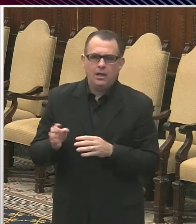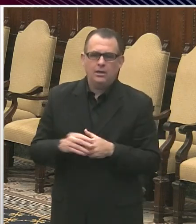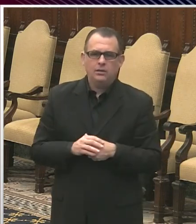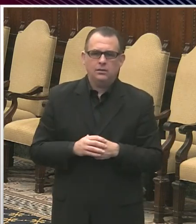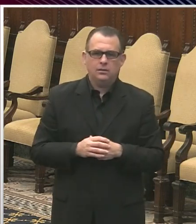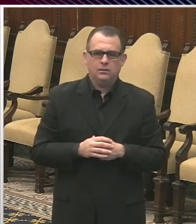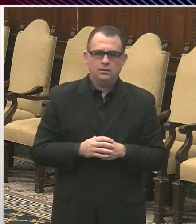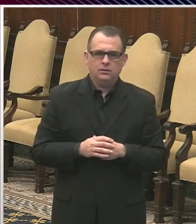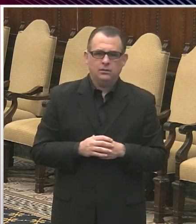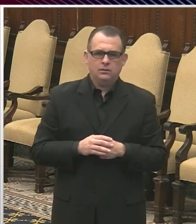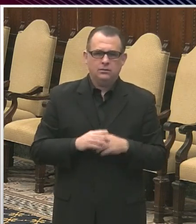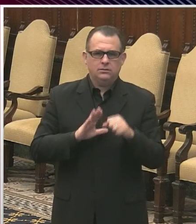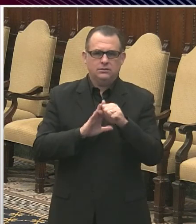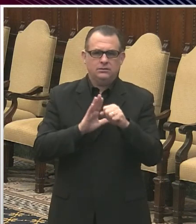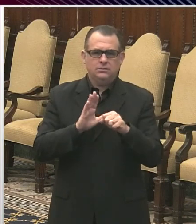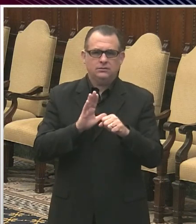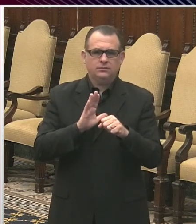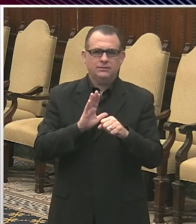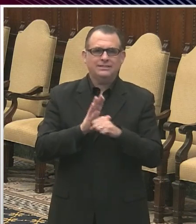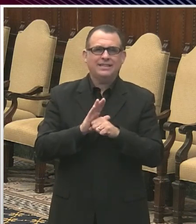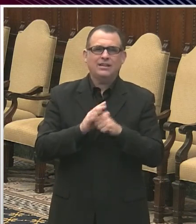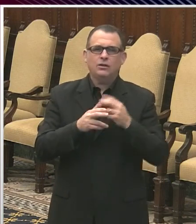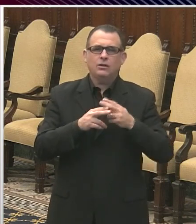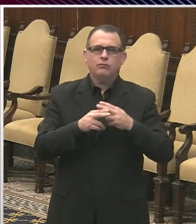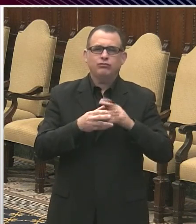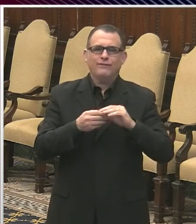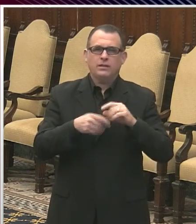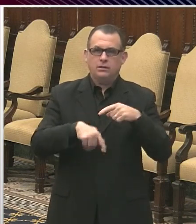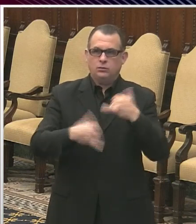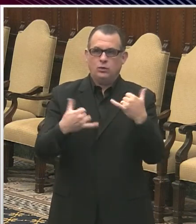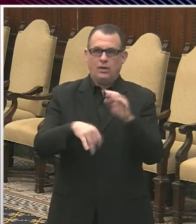the state briefing is at 4 p.m. If